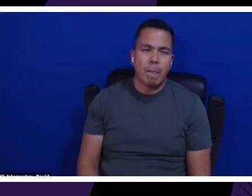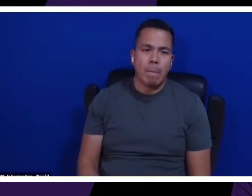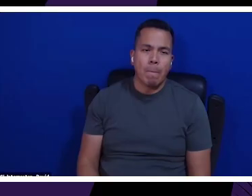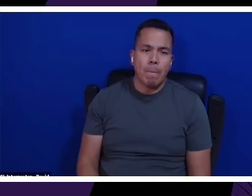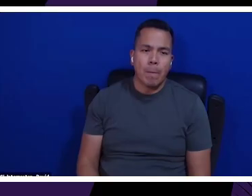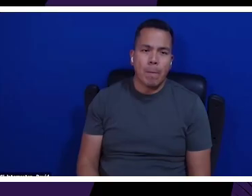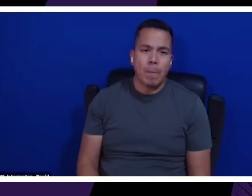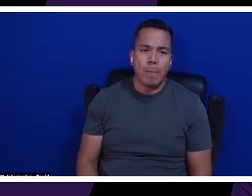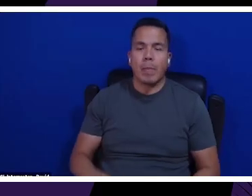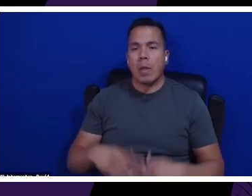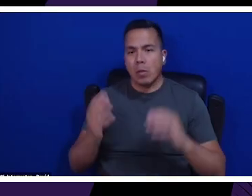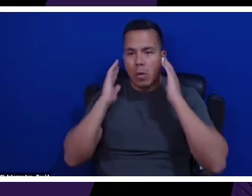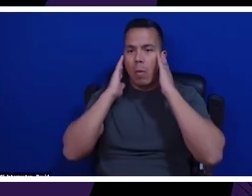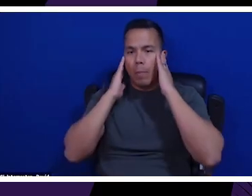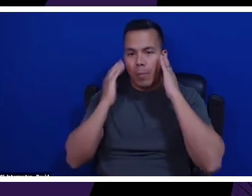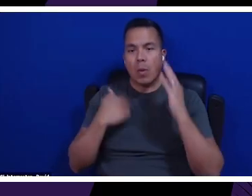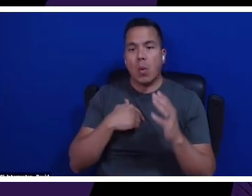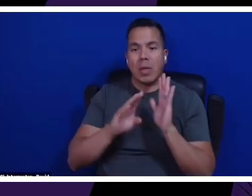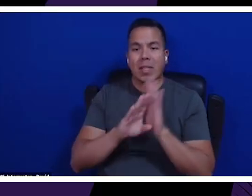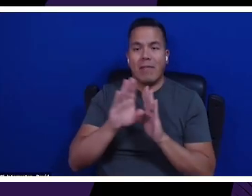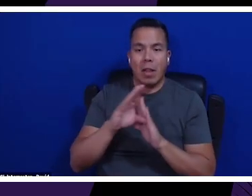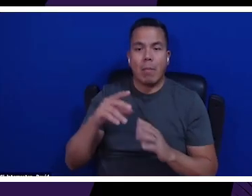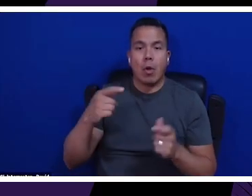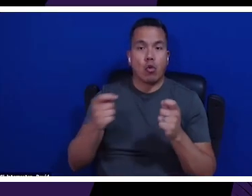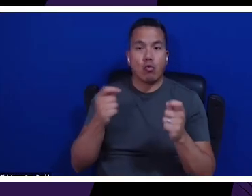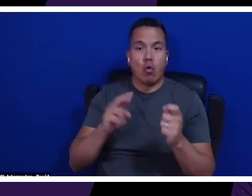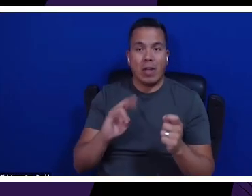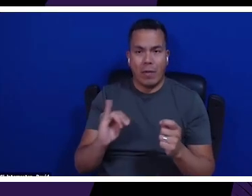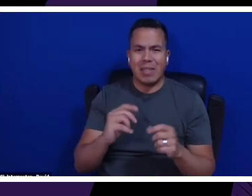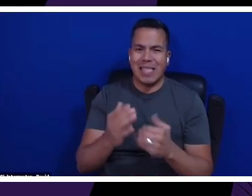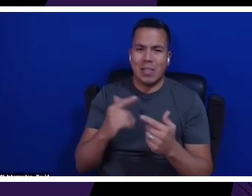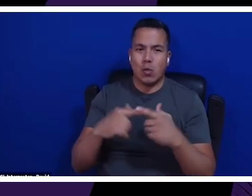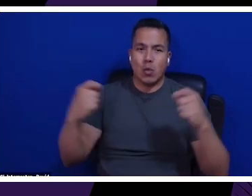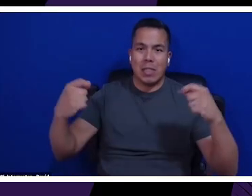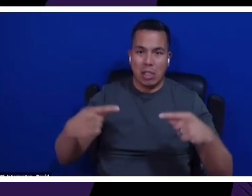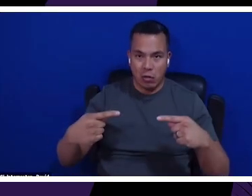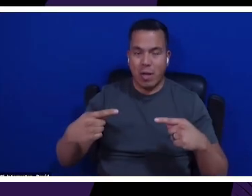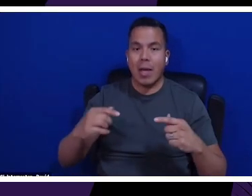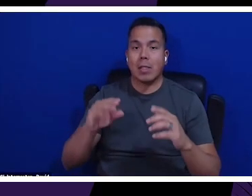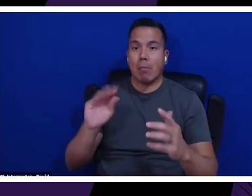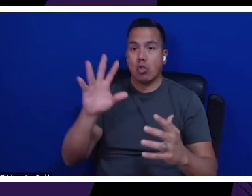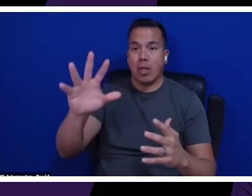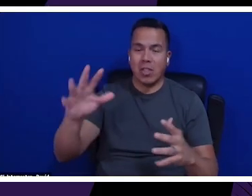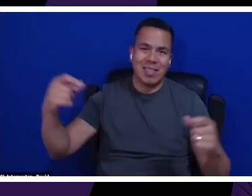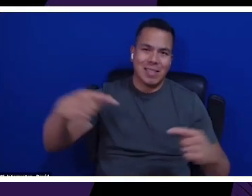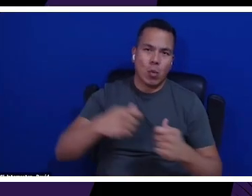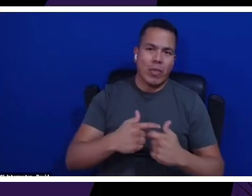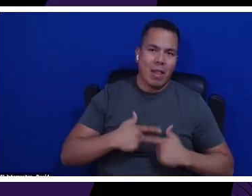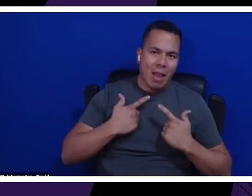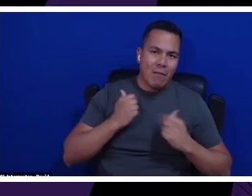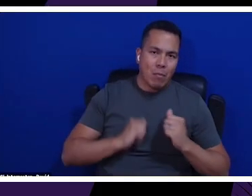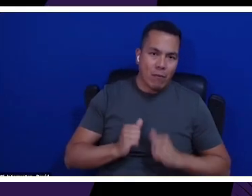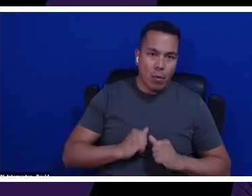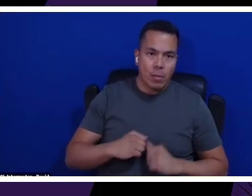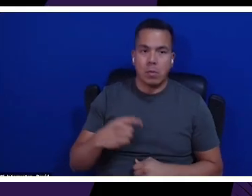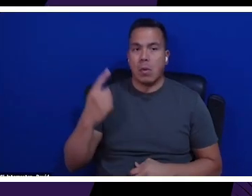So essentially, we developed the control interface so that we could easily synchronize our projections with the live performance. We use one browser to render our